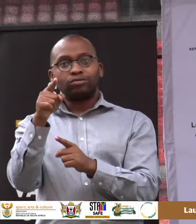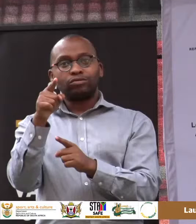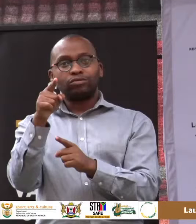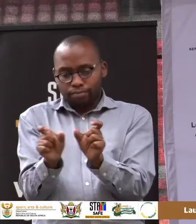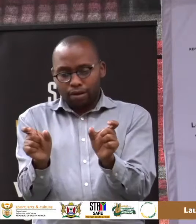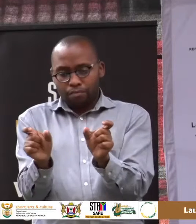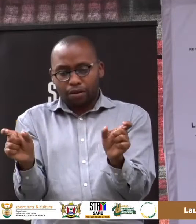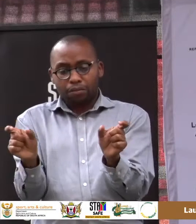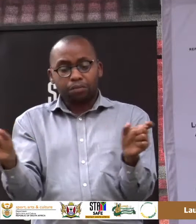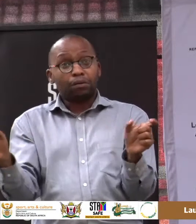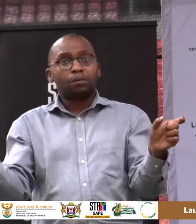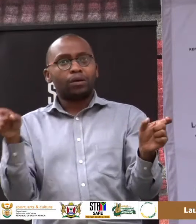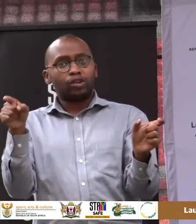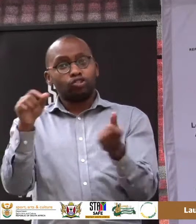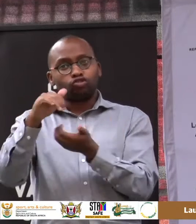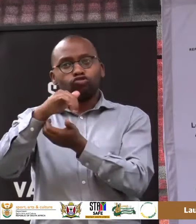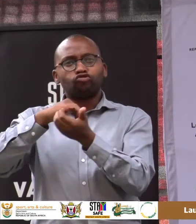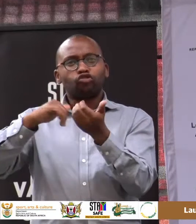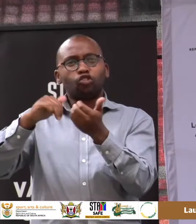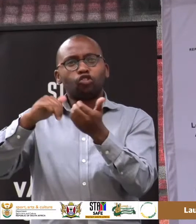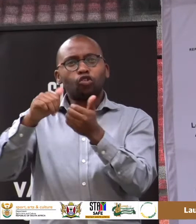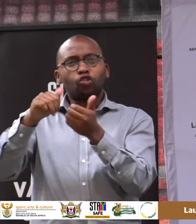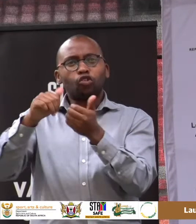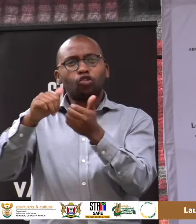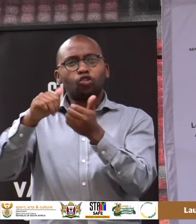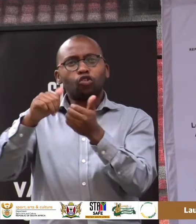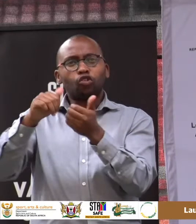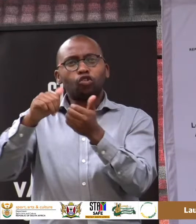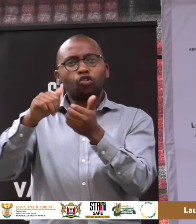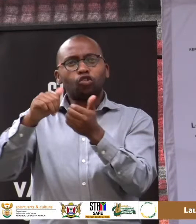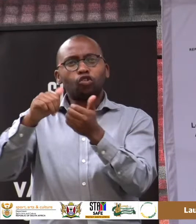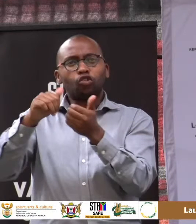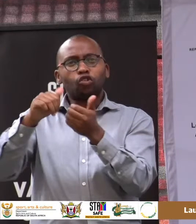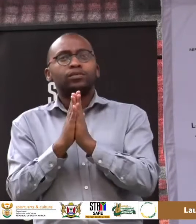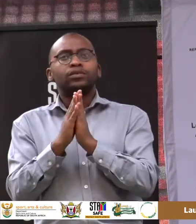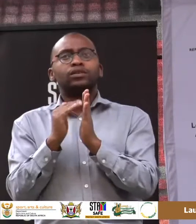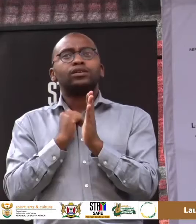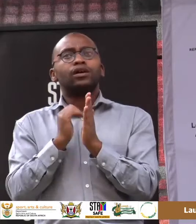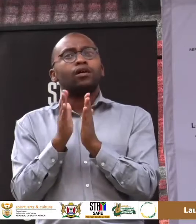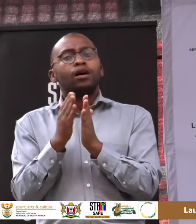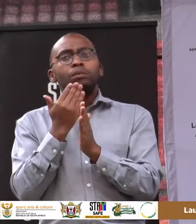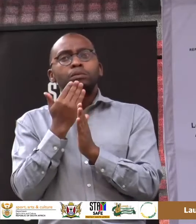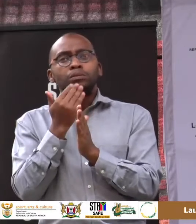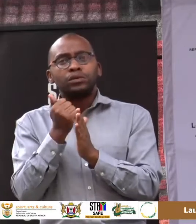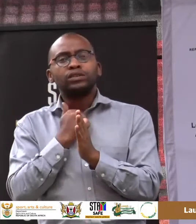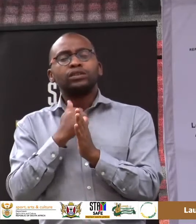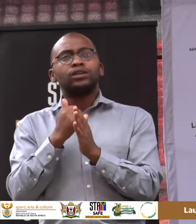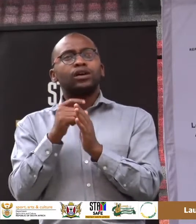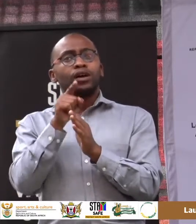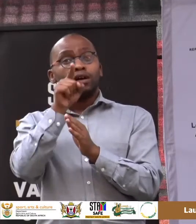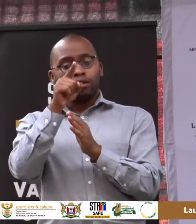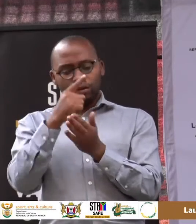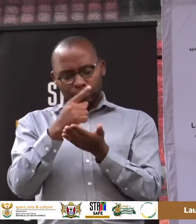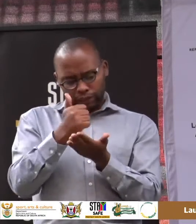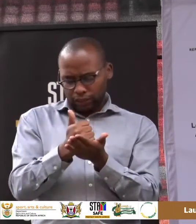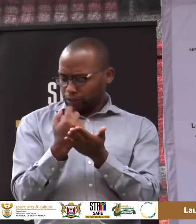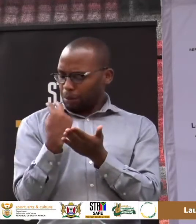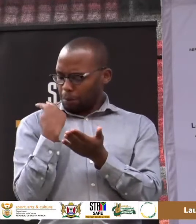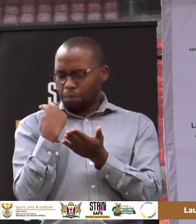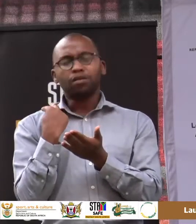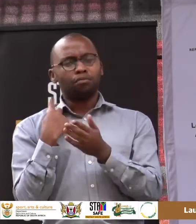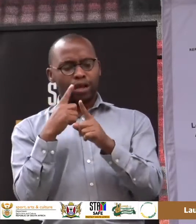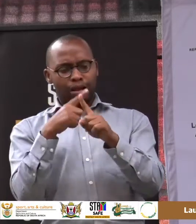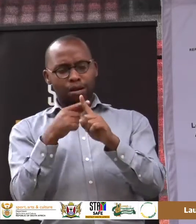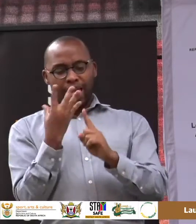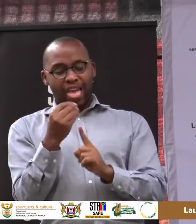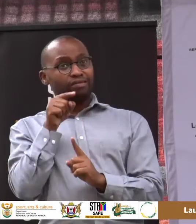social distance. So I'm appealing to all those who are sitting on the chairs that are marked with an X to move